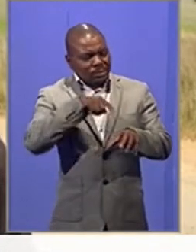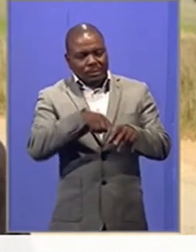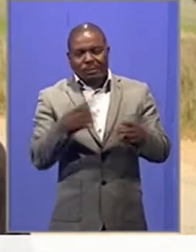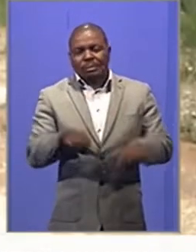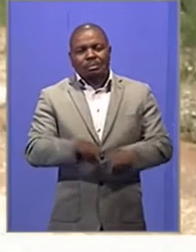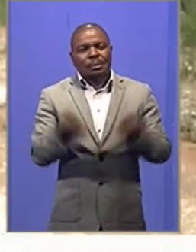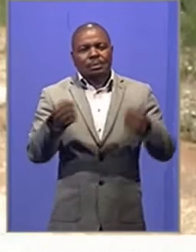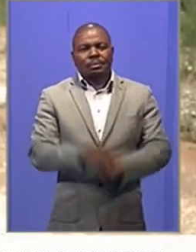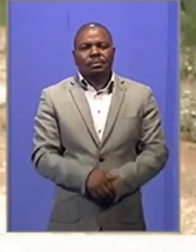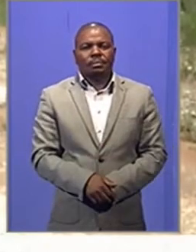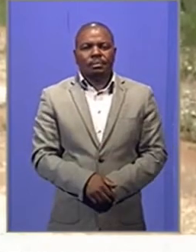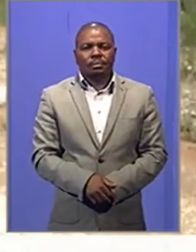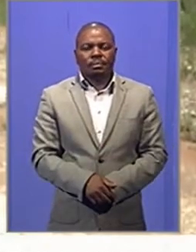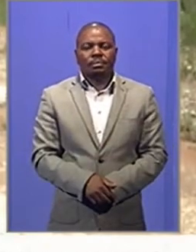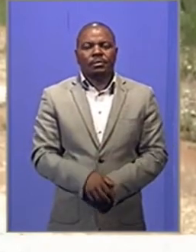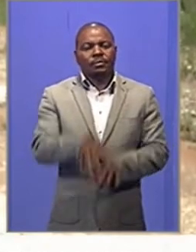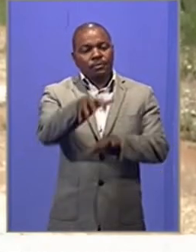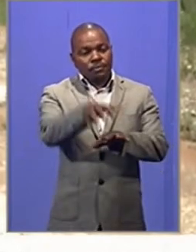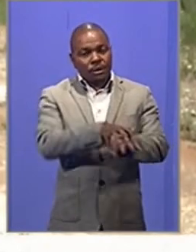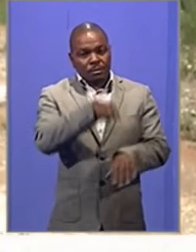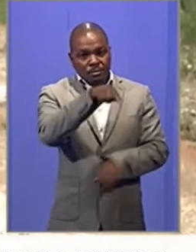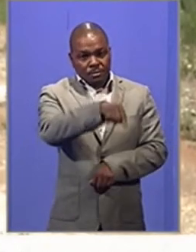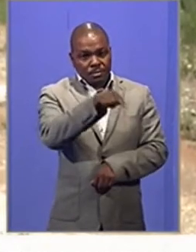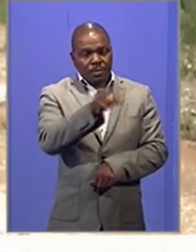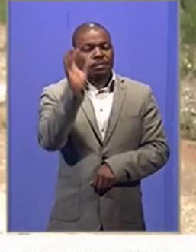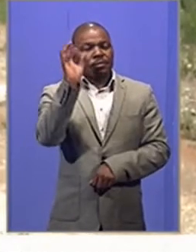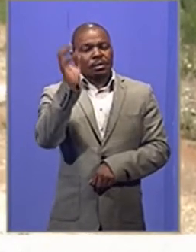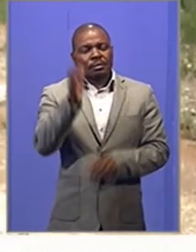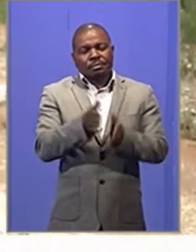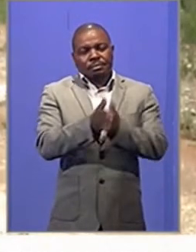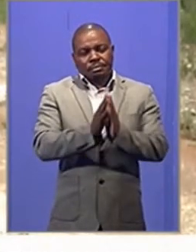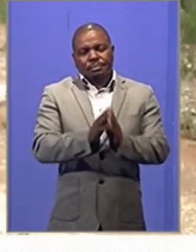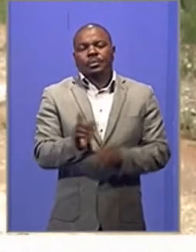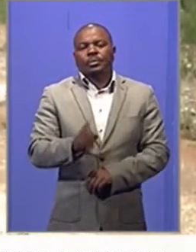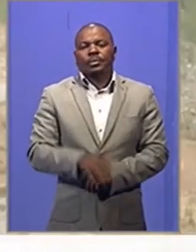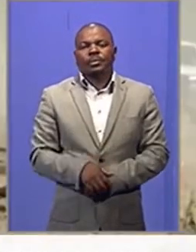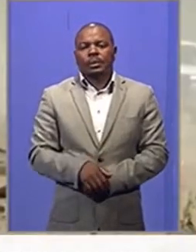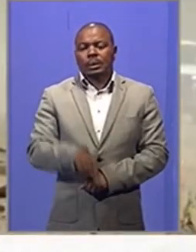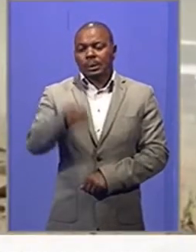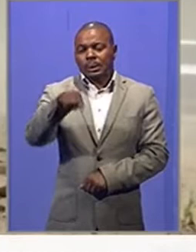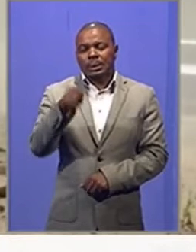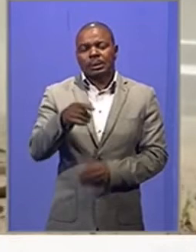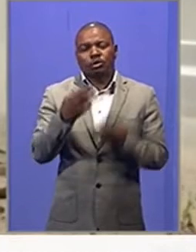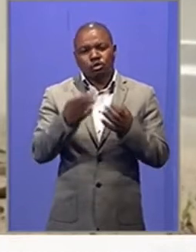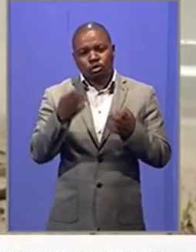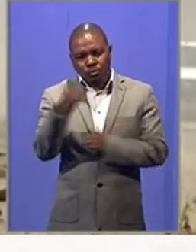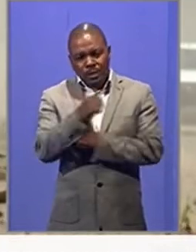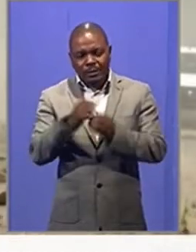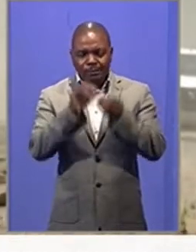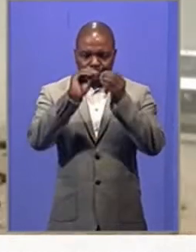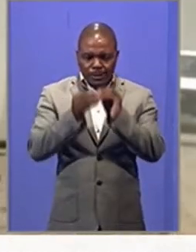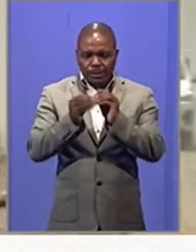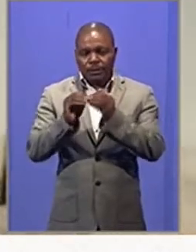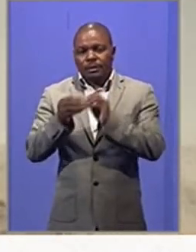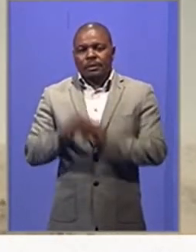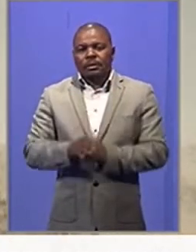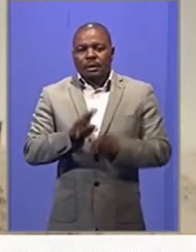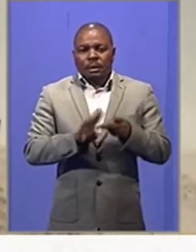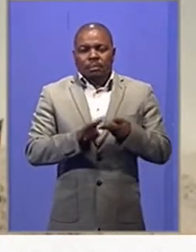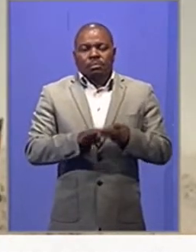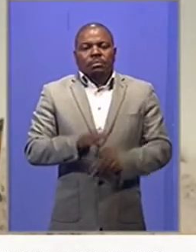ampe. Mokgatlo wa temo Free State o ntse boipiletso ba hore meralo ya motheo e ntlafatswe. Mebila